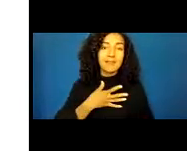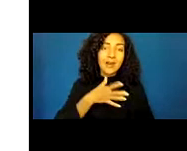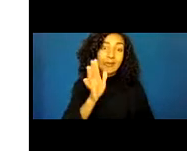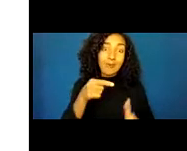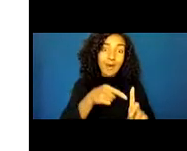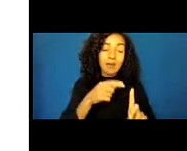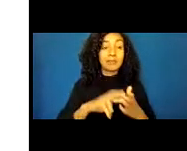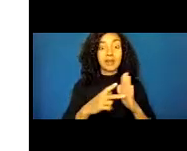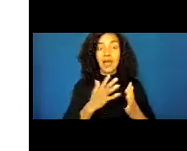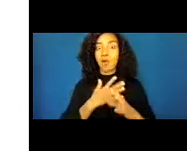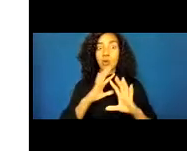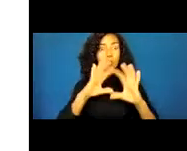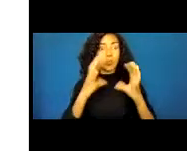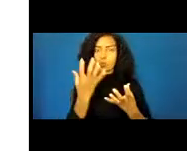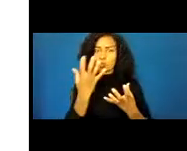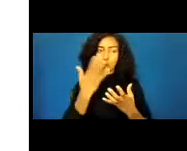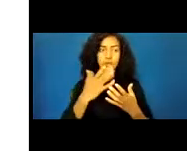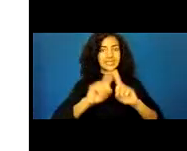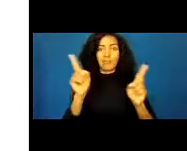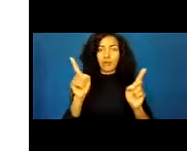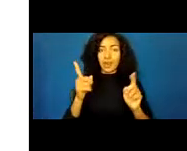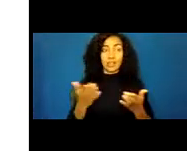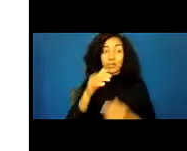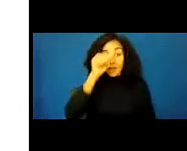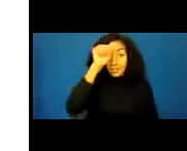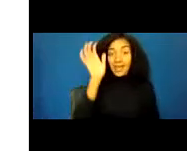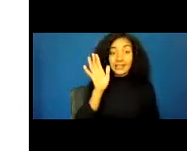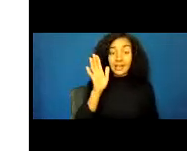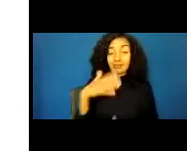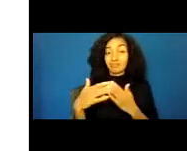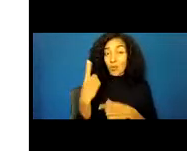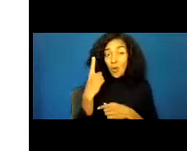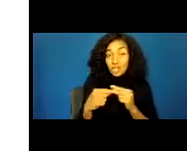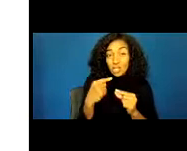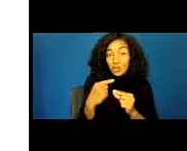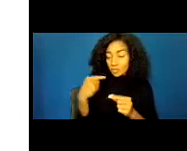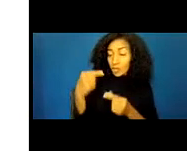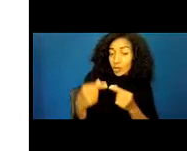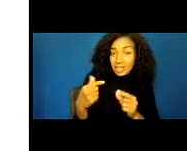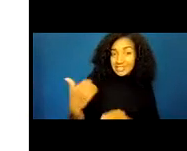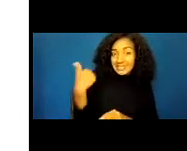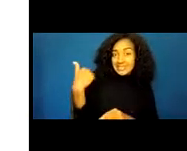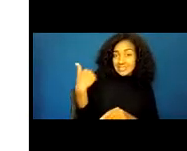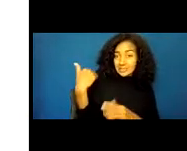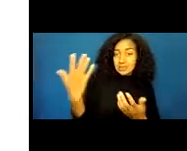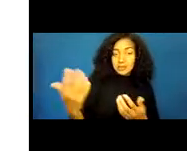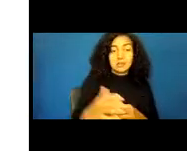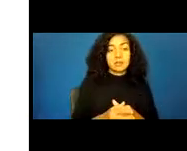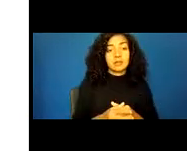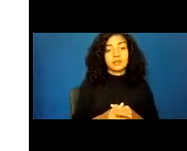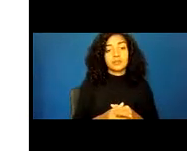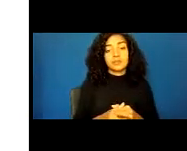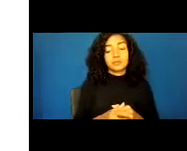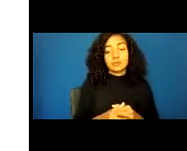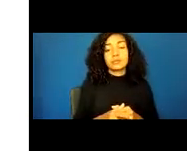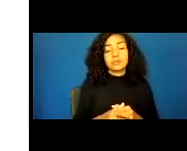in Alaska, even one generation ago. So when we talk about these, and some of our